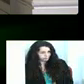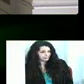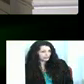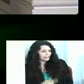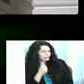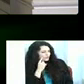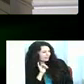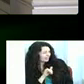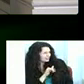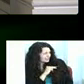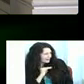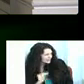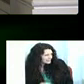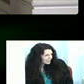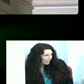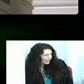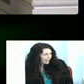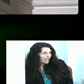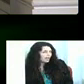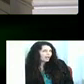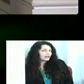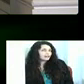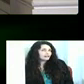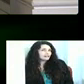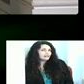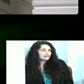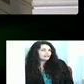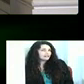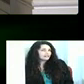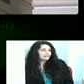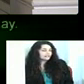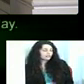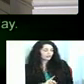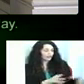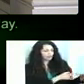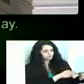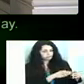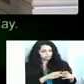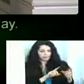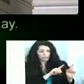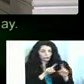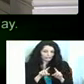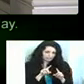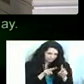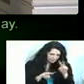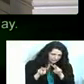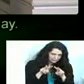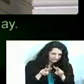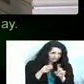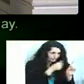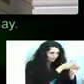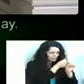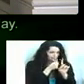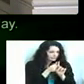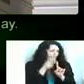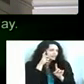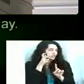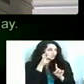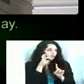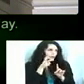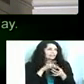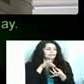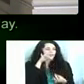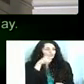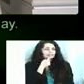this could be the Messiah?" And they went to see for themselves. Hear what the Spirit says to God